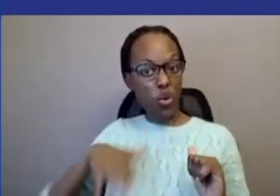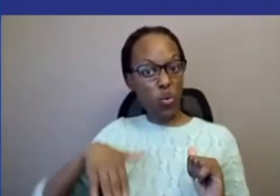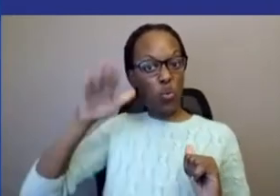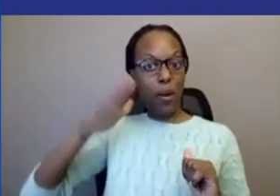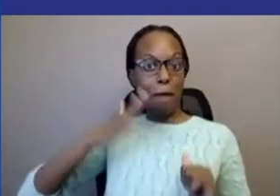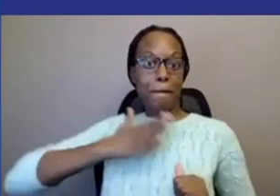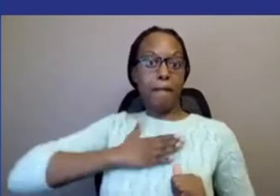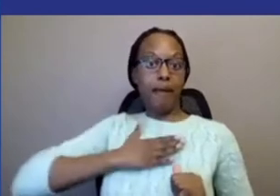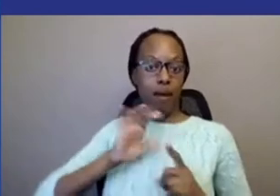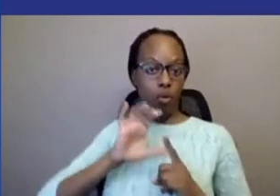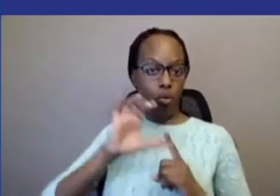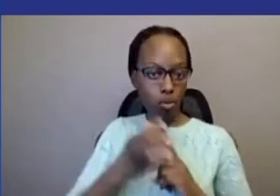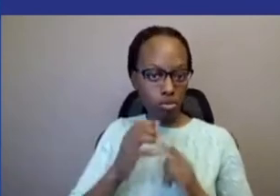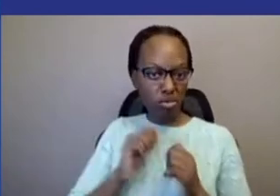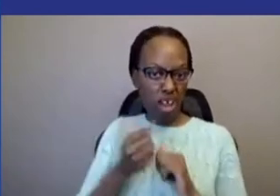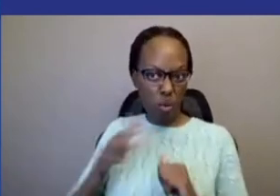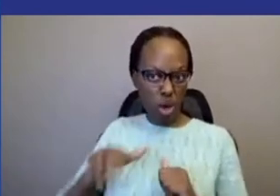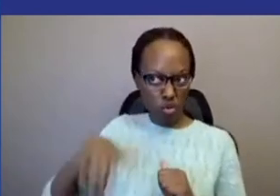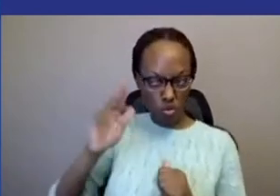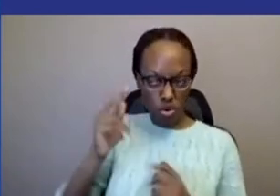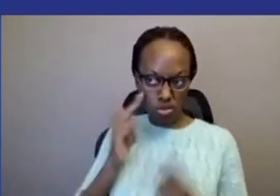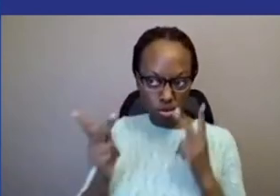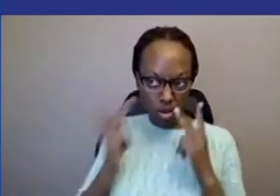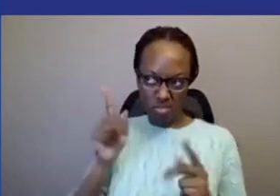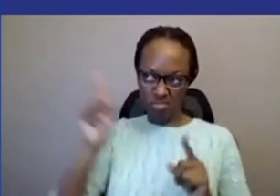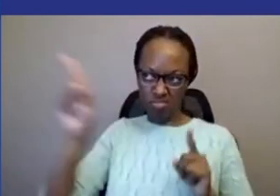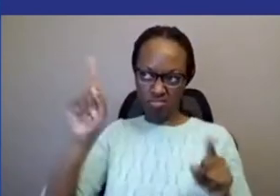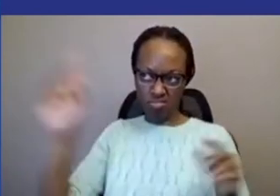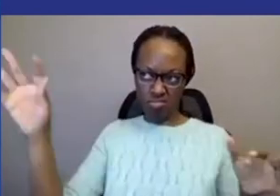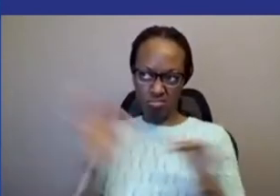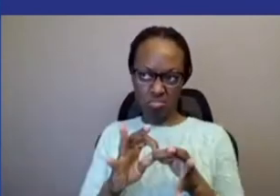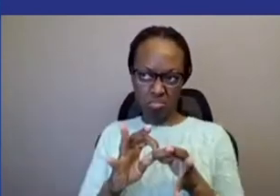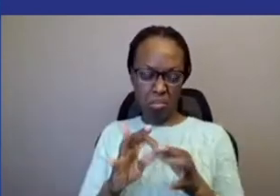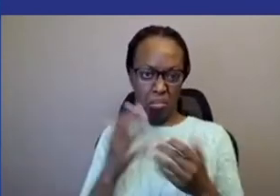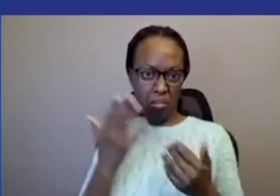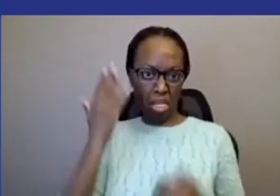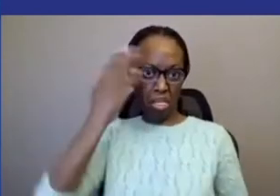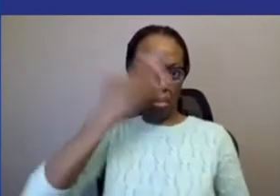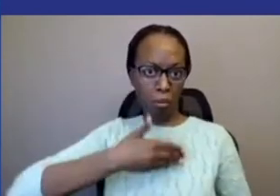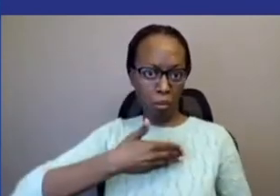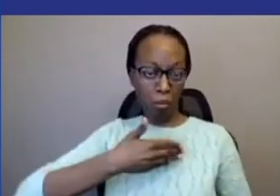culture and within the way that I was raised. And it wasn't until I started working